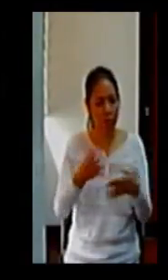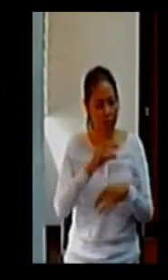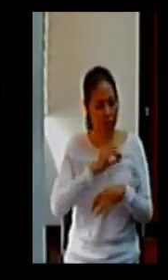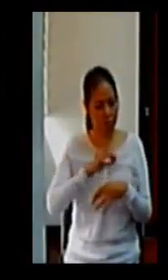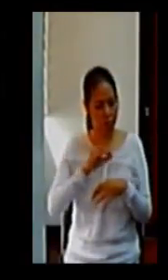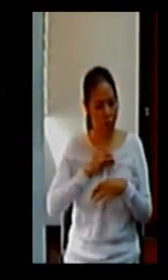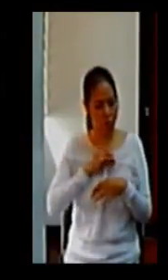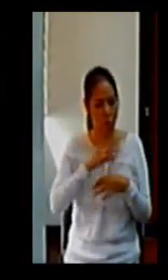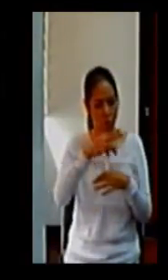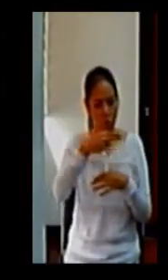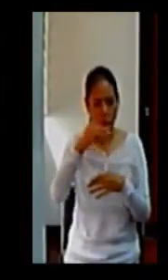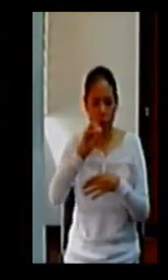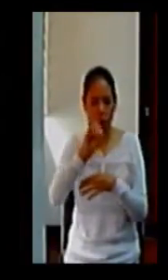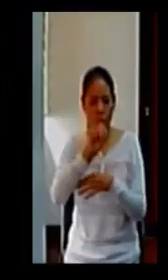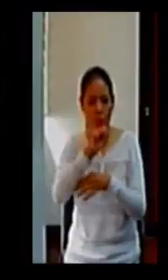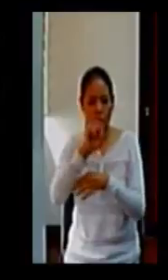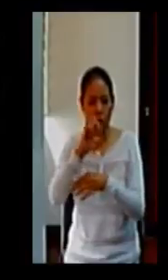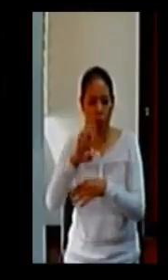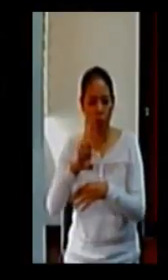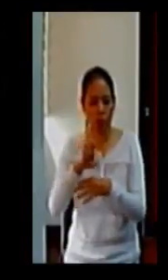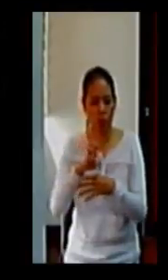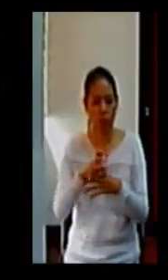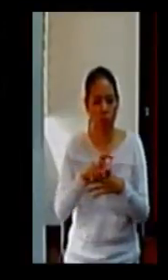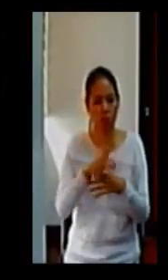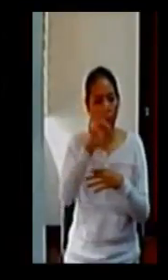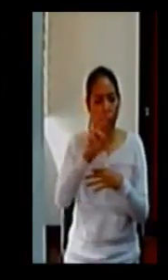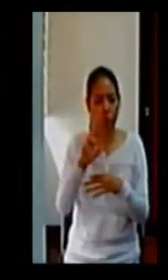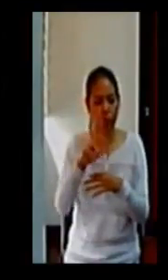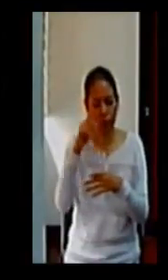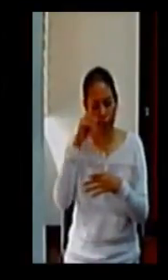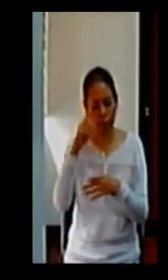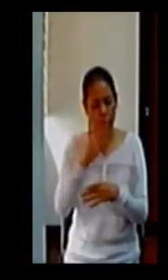put it in his house. That's also